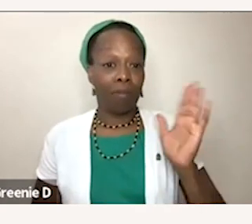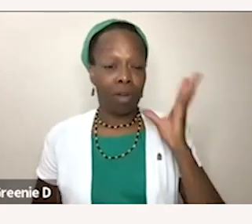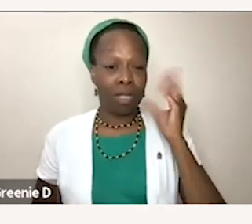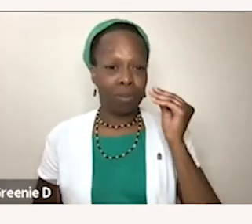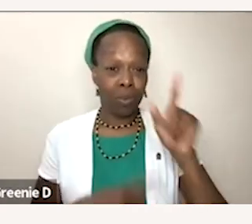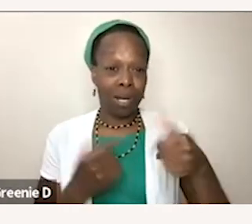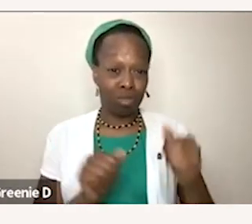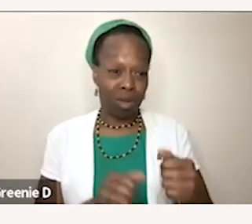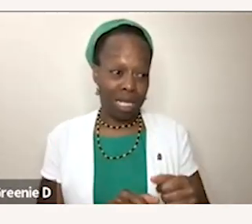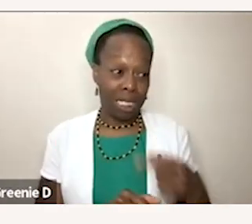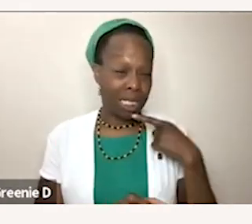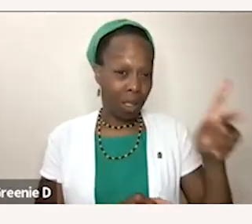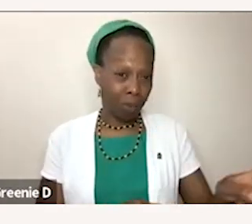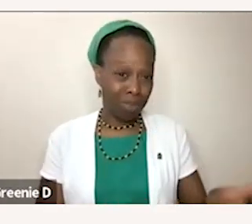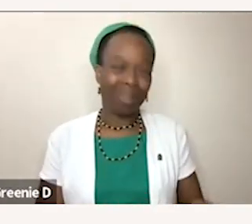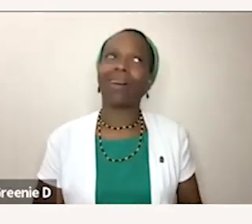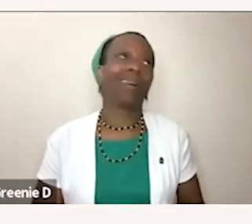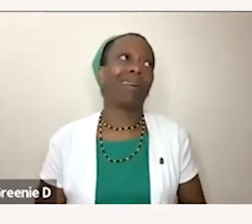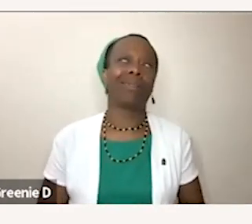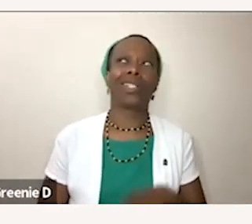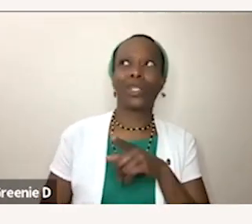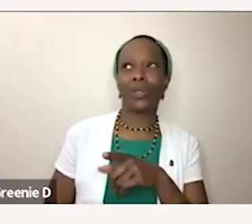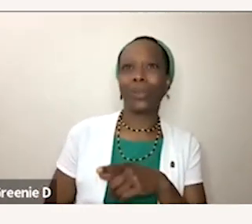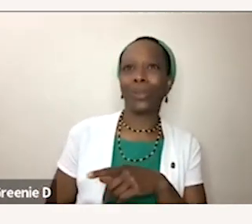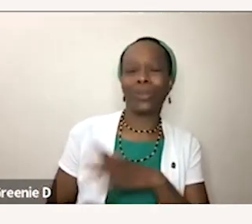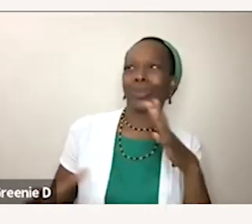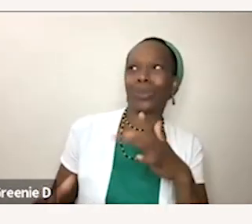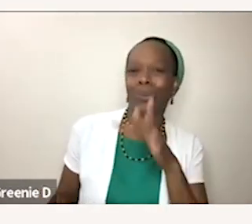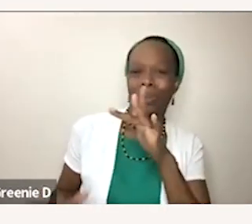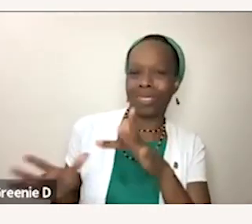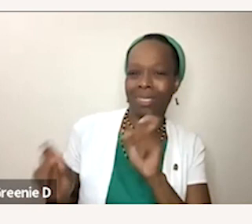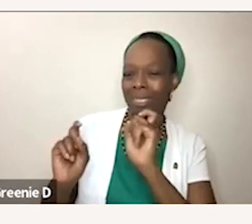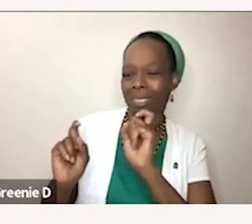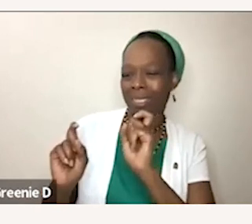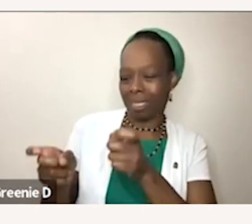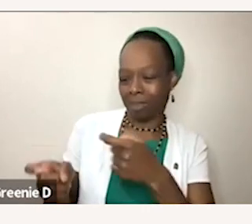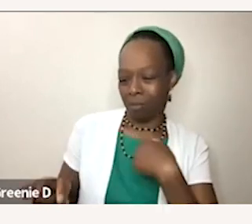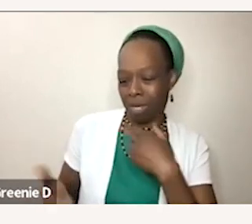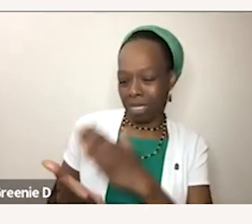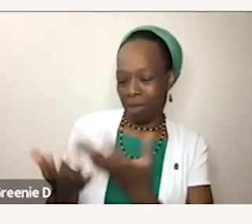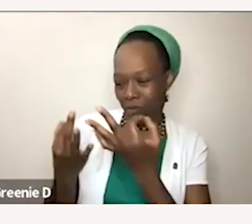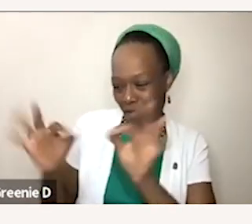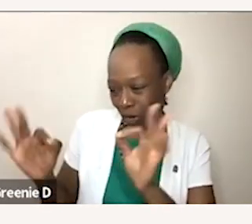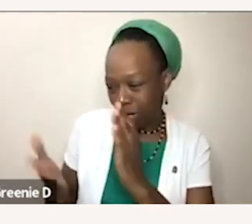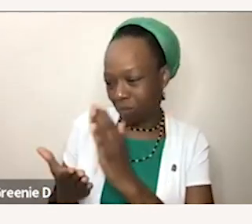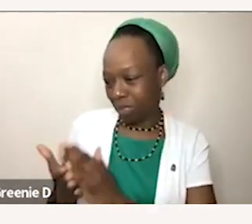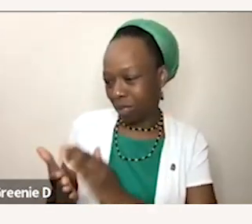calling someone and they're like, "You're being too sensitive. You need to give me some freedom, some grace, some flexibility."